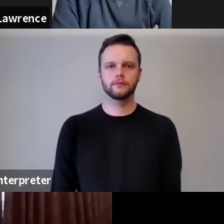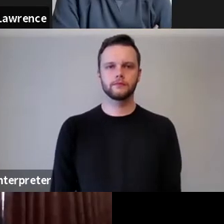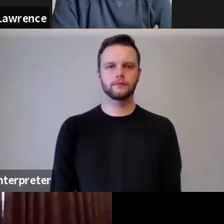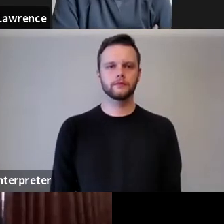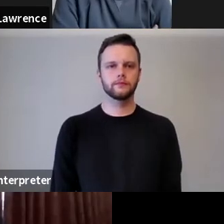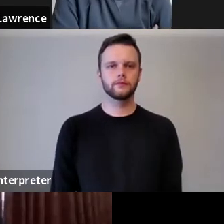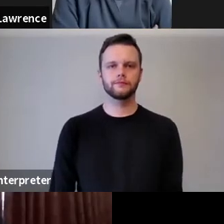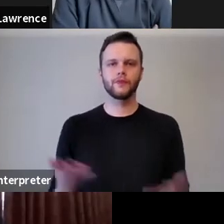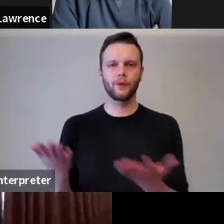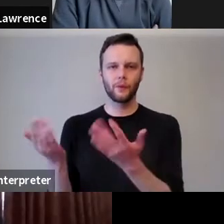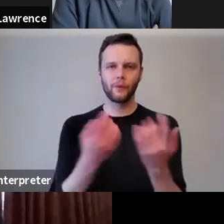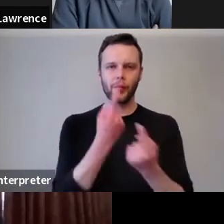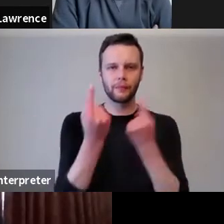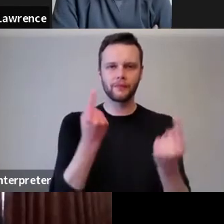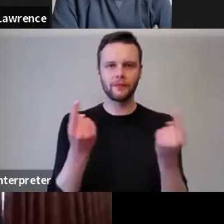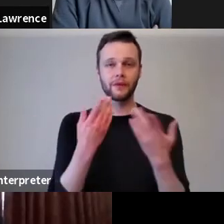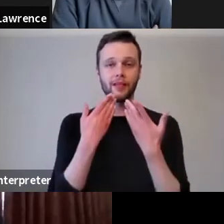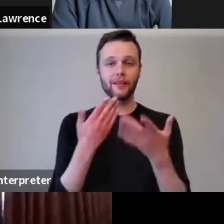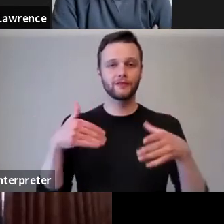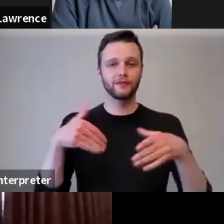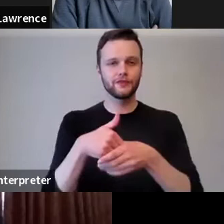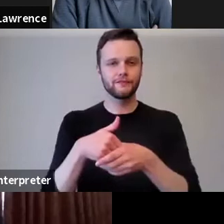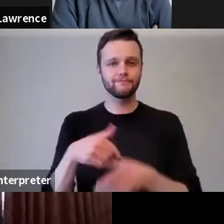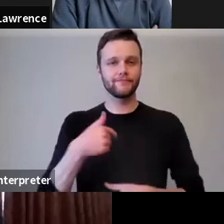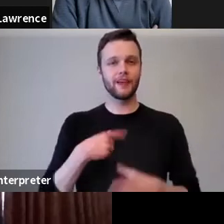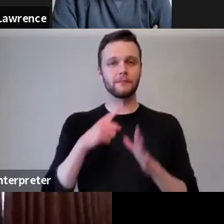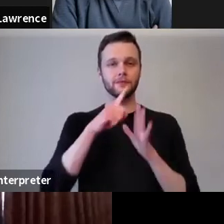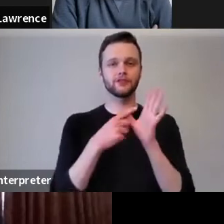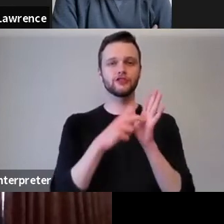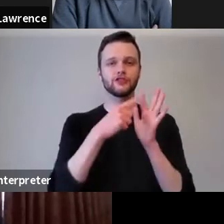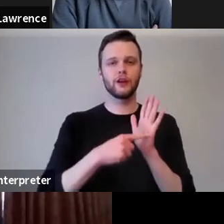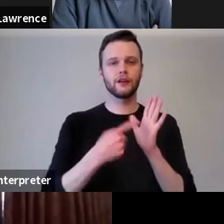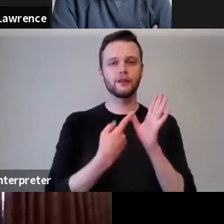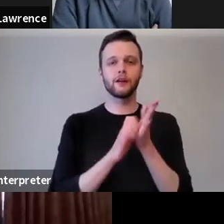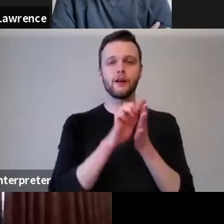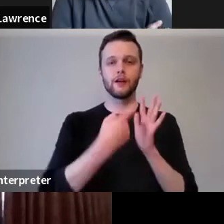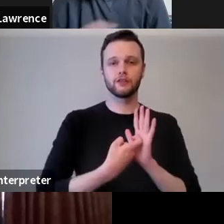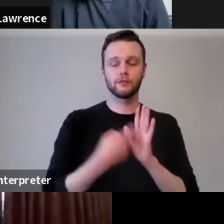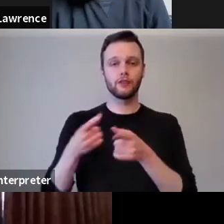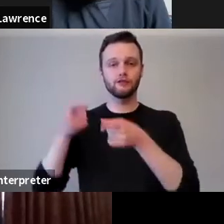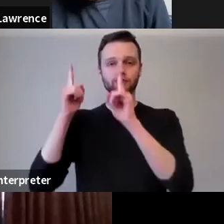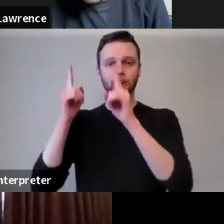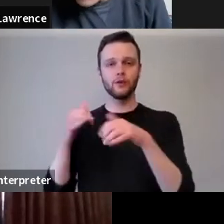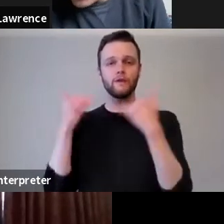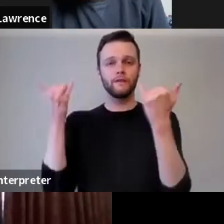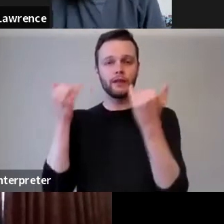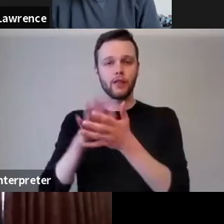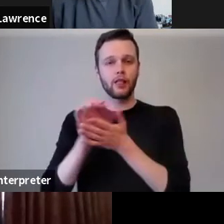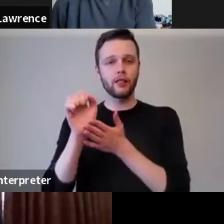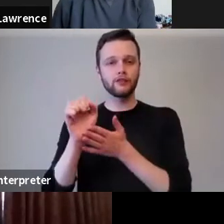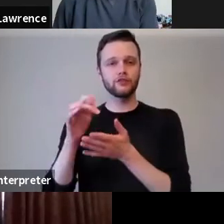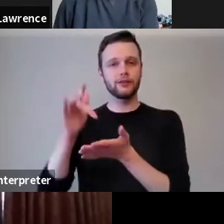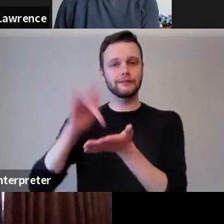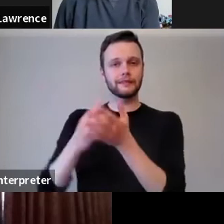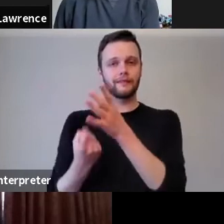Welcome everyone and thank you for joining us. My name is Janet Archer, I'm the Director of Festival, Cultural and City Events at the University of Edinburgh